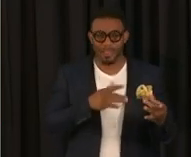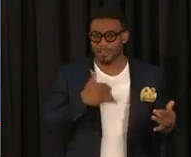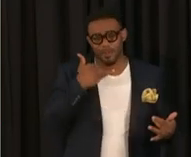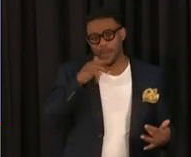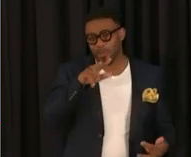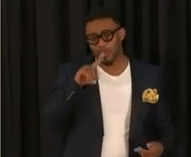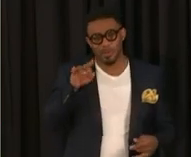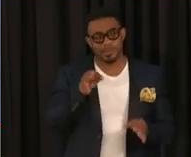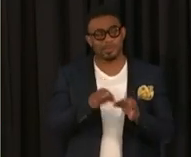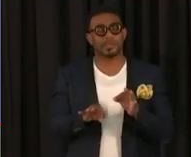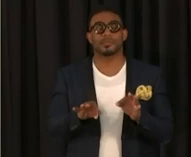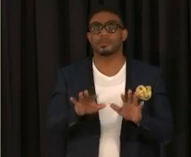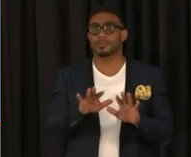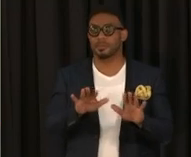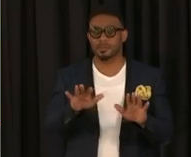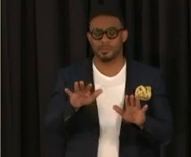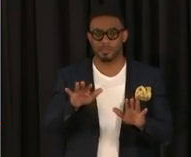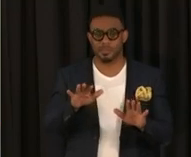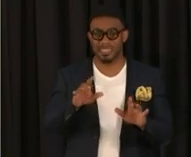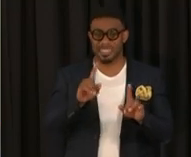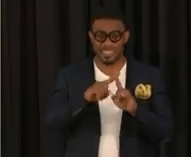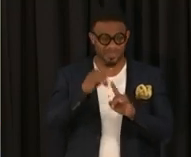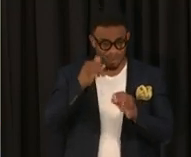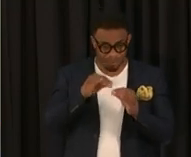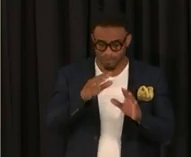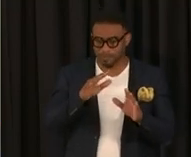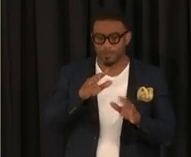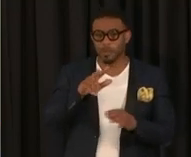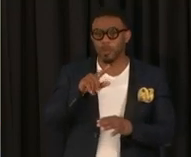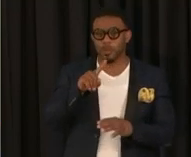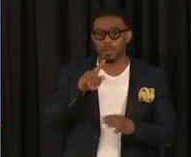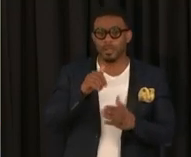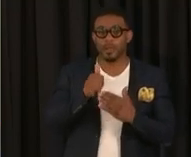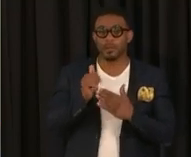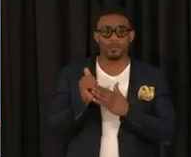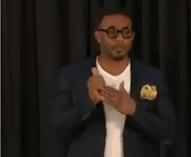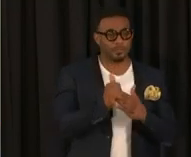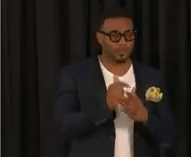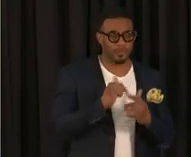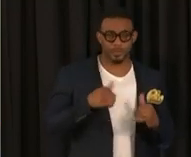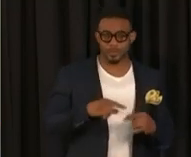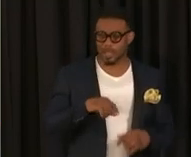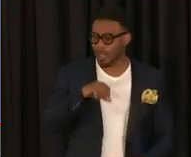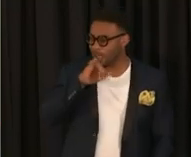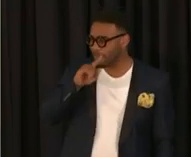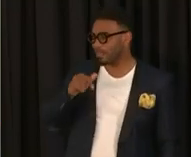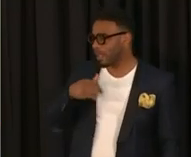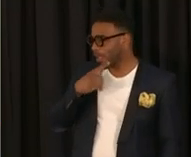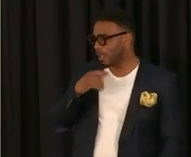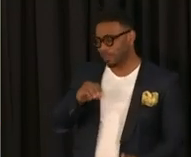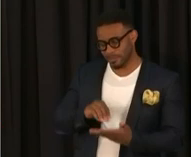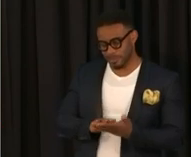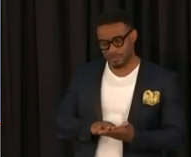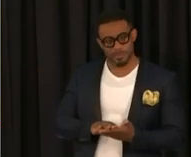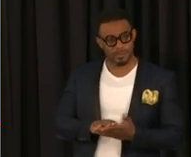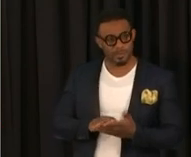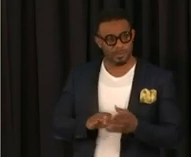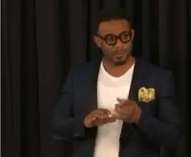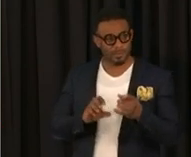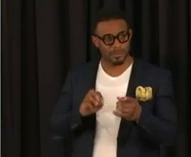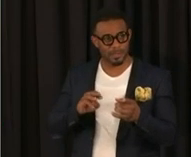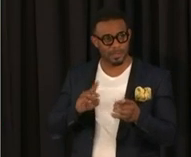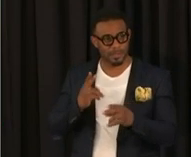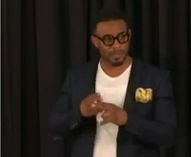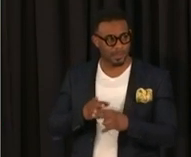today. If you call 311 and ask, that'll be routed to our agency, and we'll help you get there. I love it, because I actually took down Catherine's